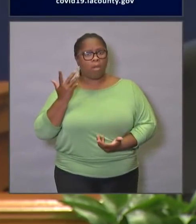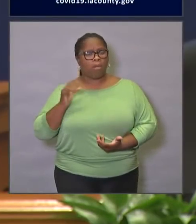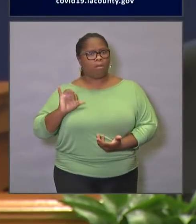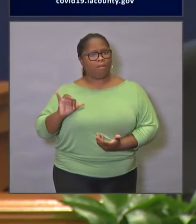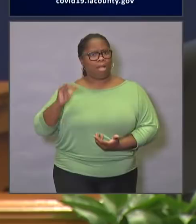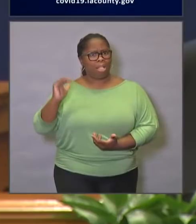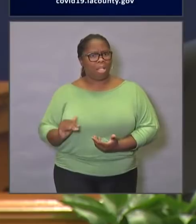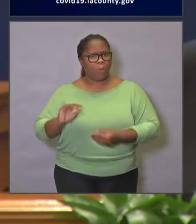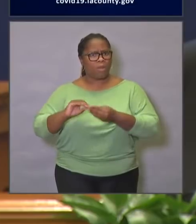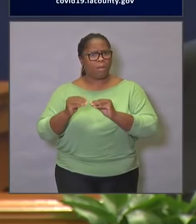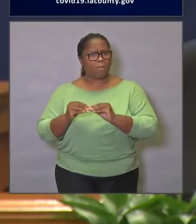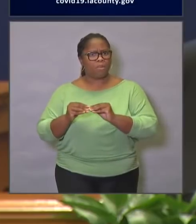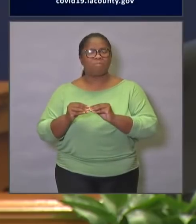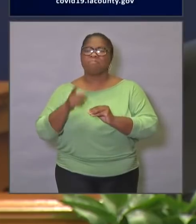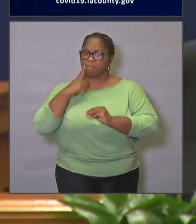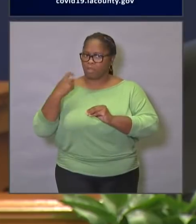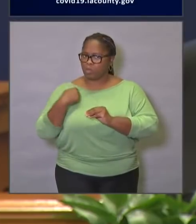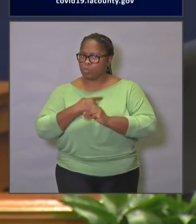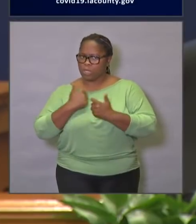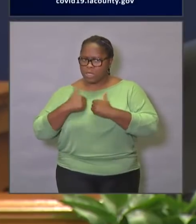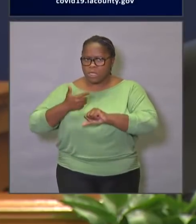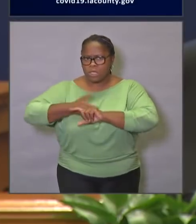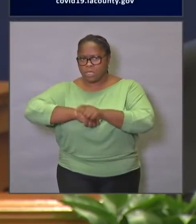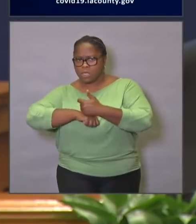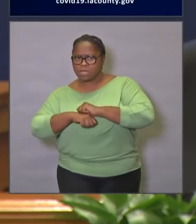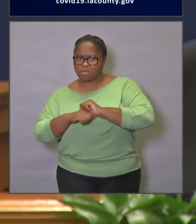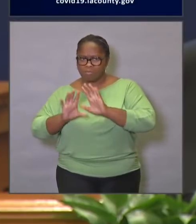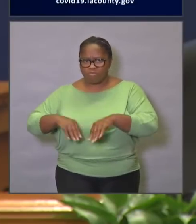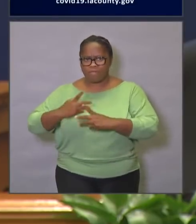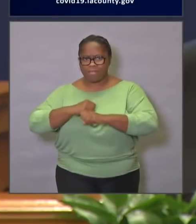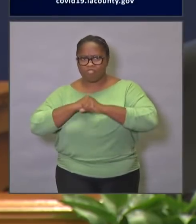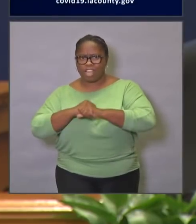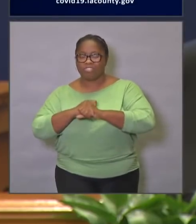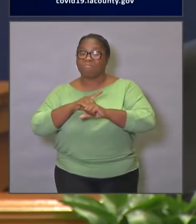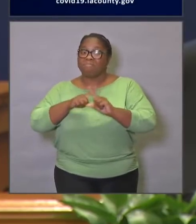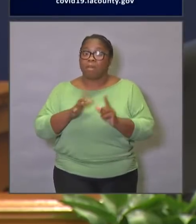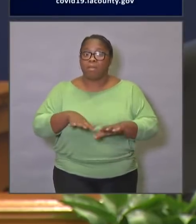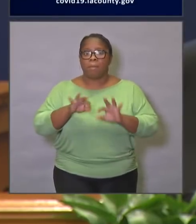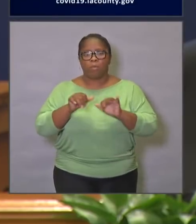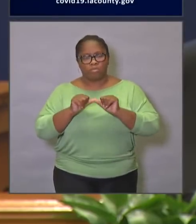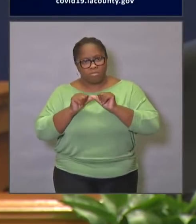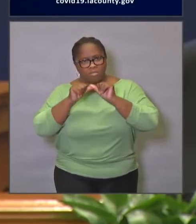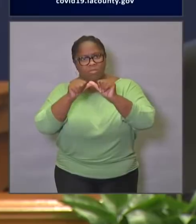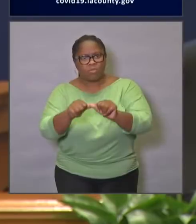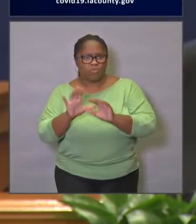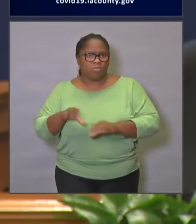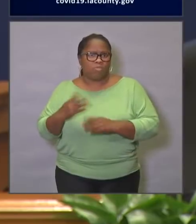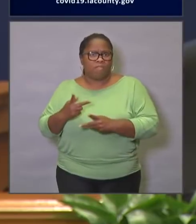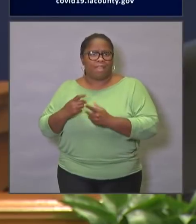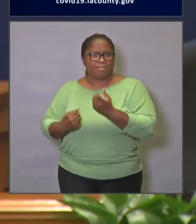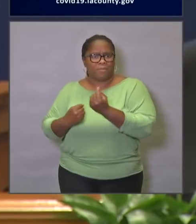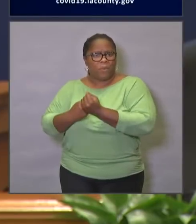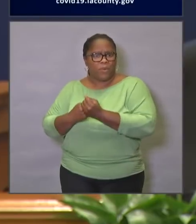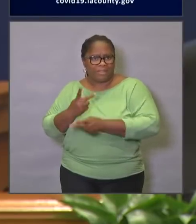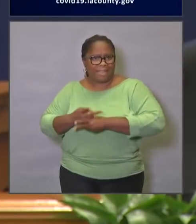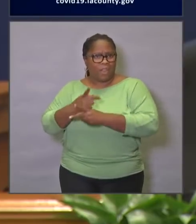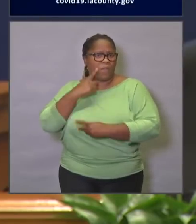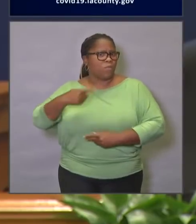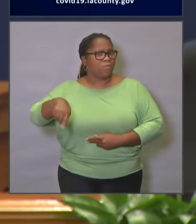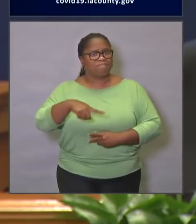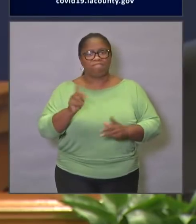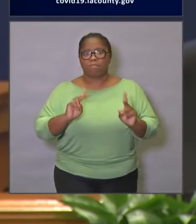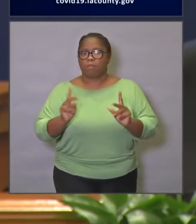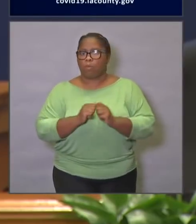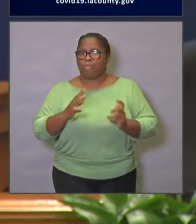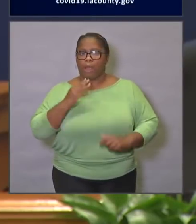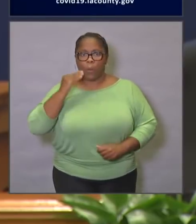effort, but we must continue to monitor to ensure the most vulnerable among us receive the support and care that they deserve. I also want to